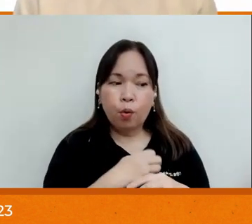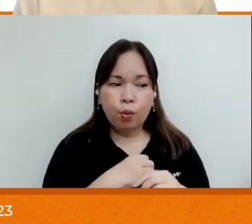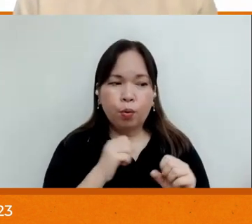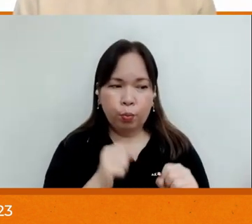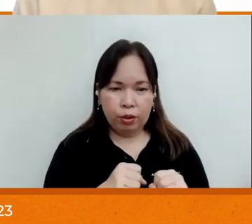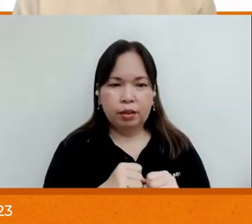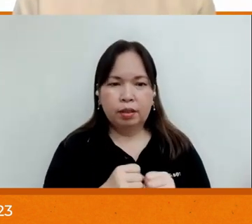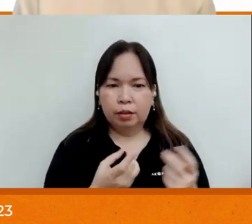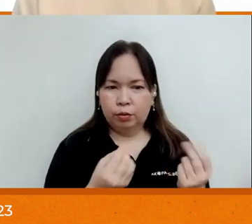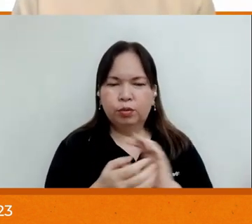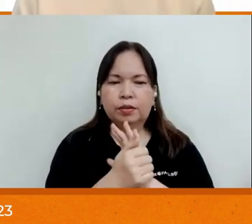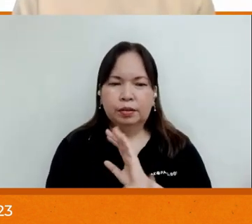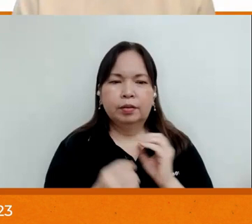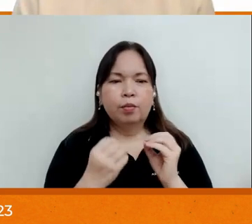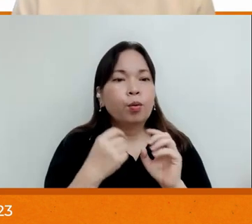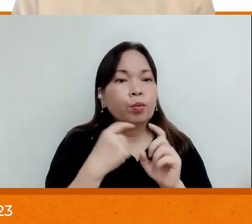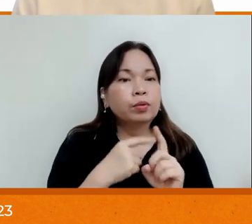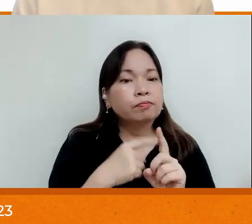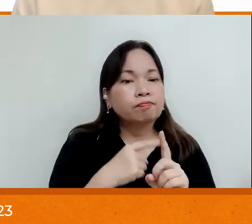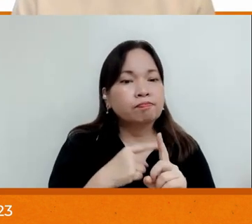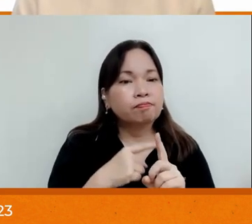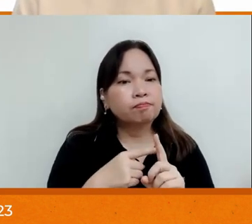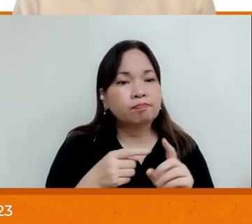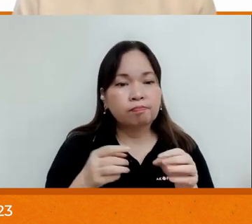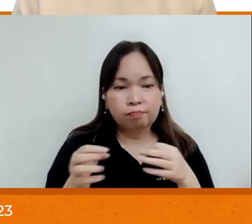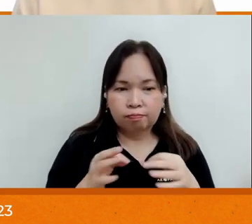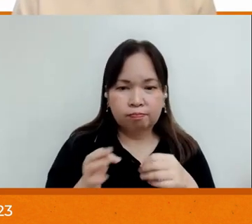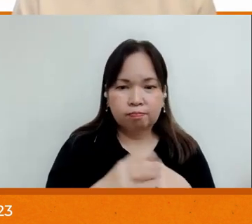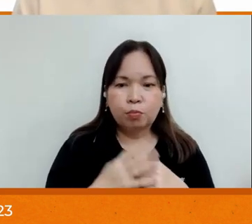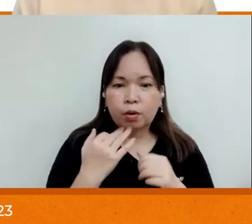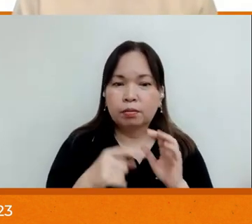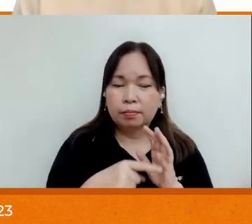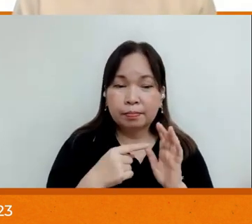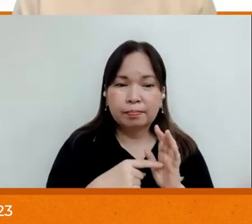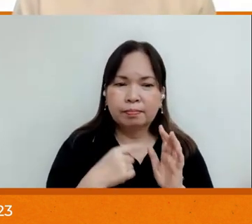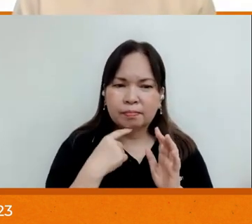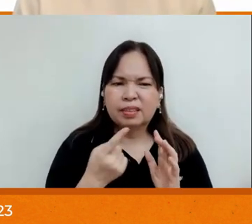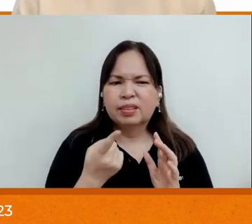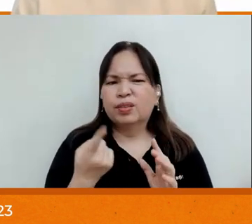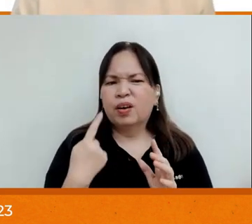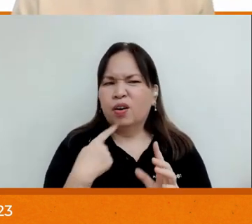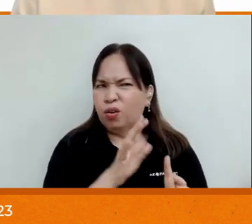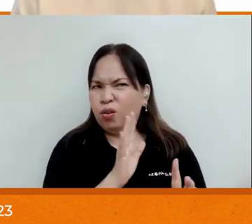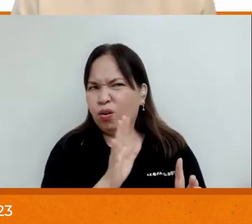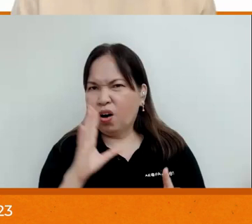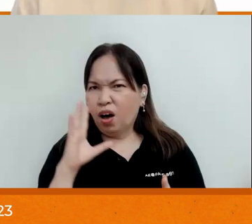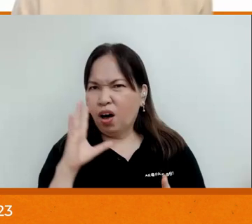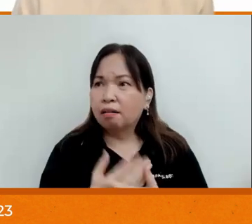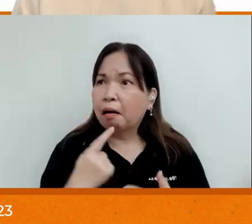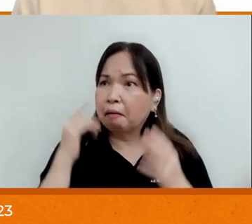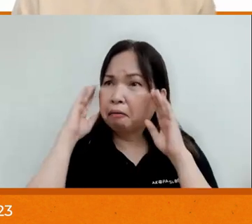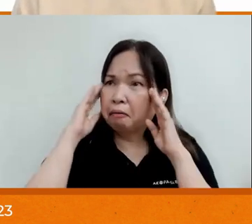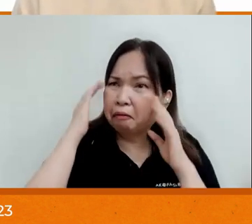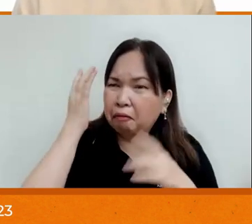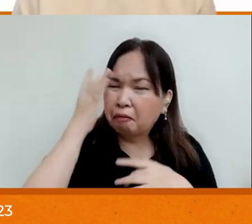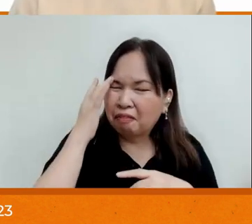para mas positive yung discussion. Kasi kung minsan nga, pag sinabi, may anxiety disorder yata yung anak nyo. So,